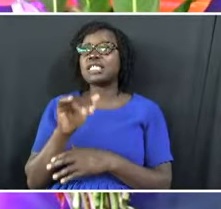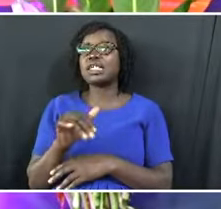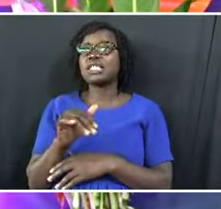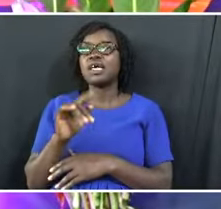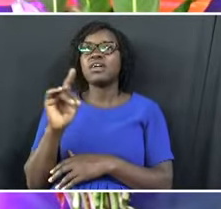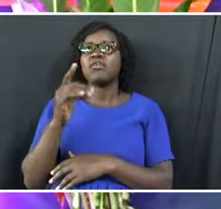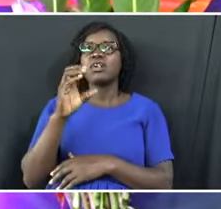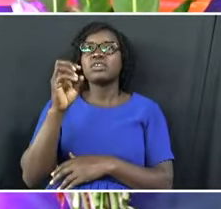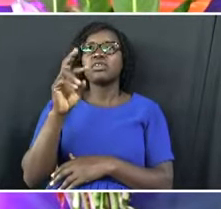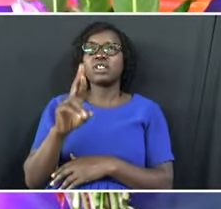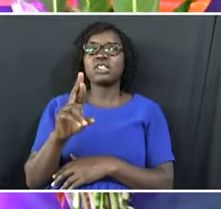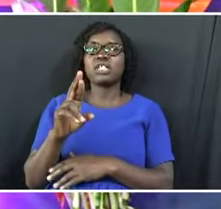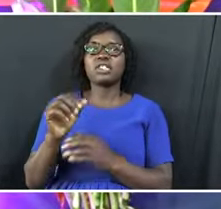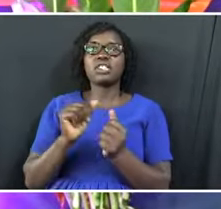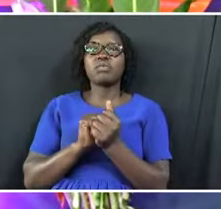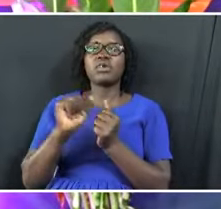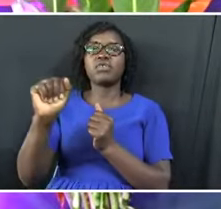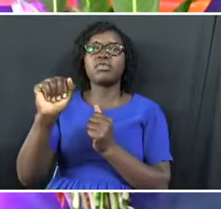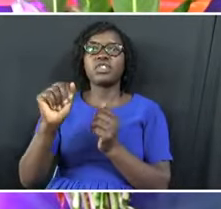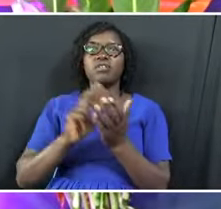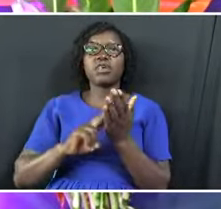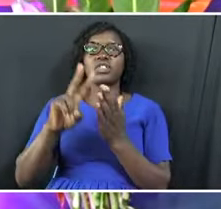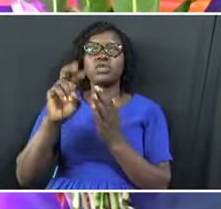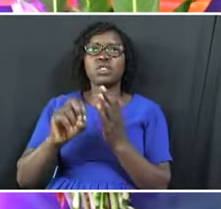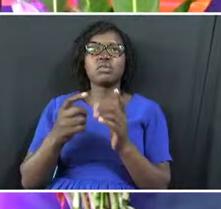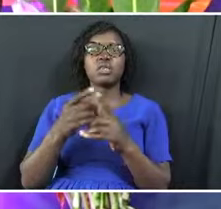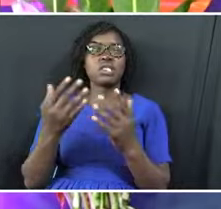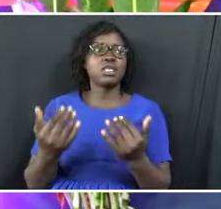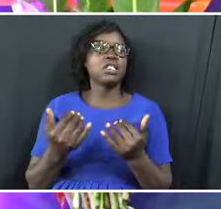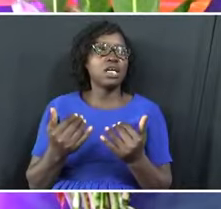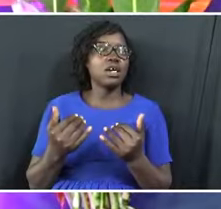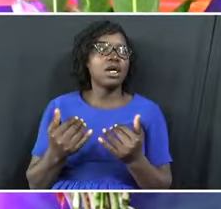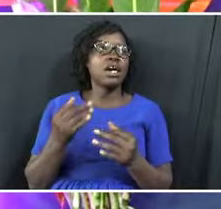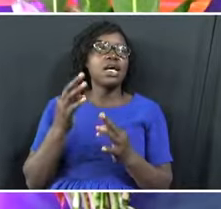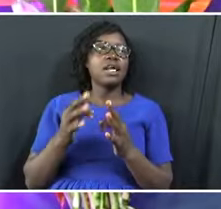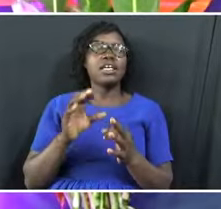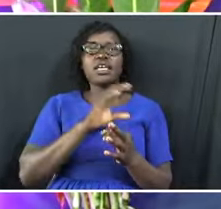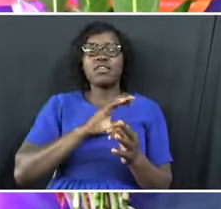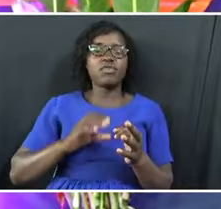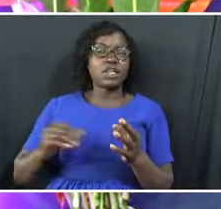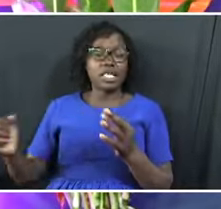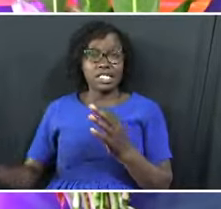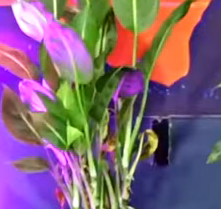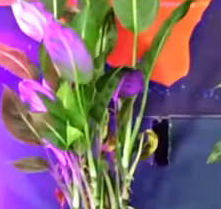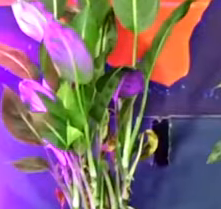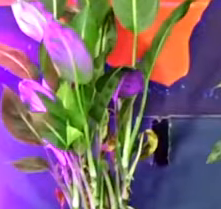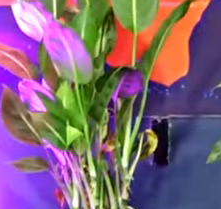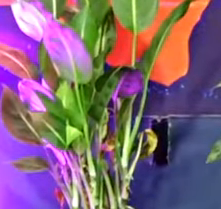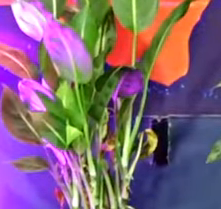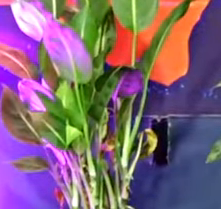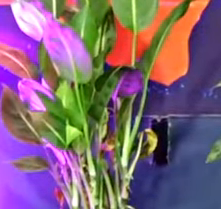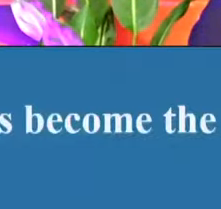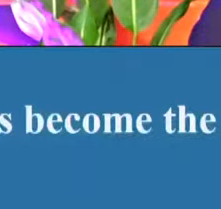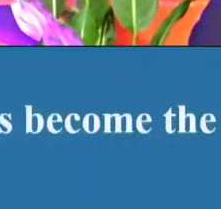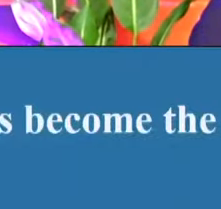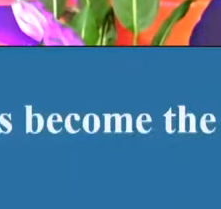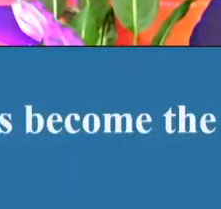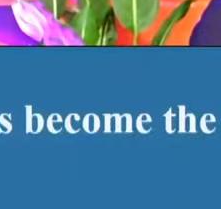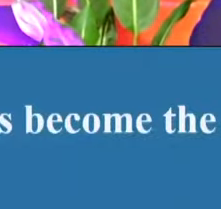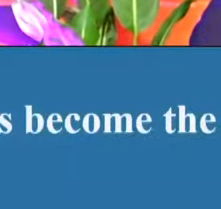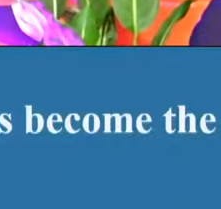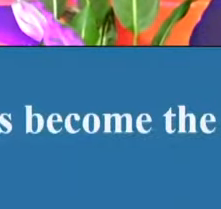Corinthians 15, 20, he says, but now is Christ risen from the dead